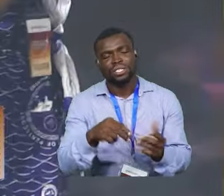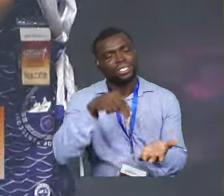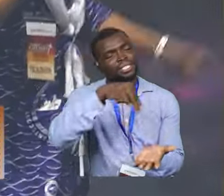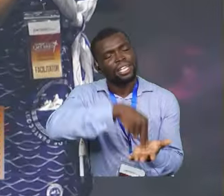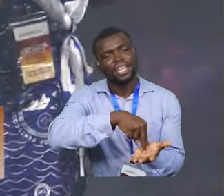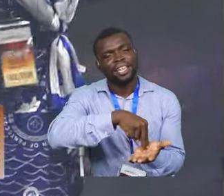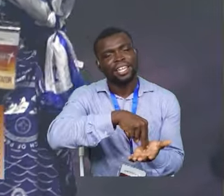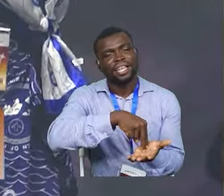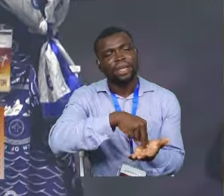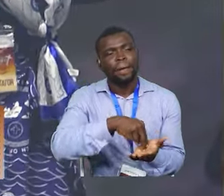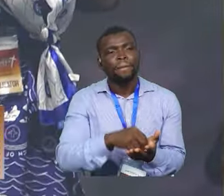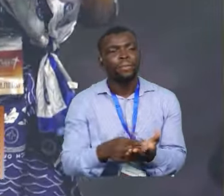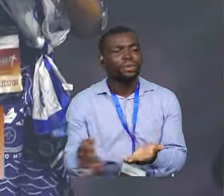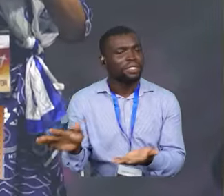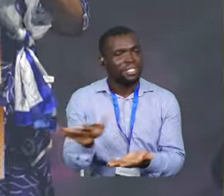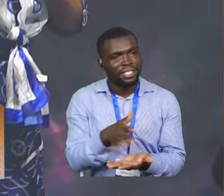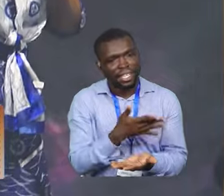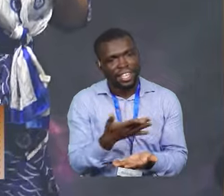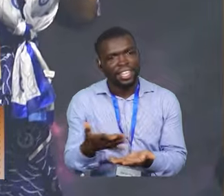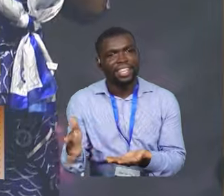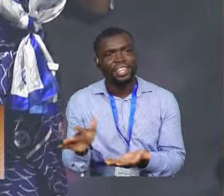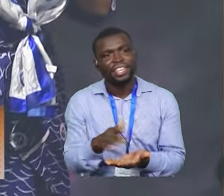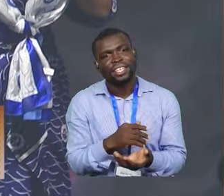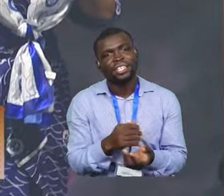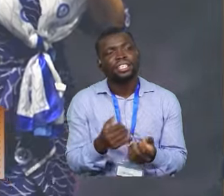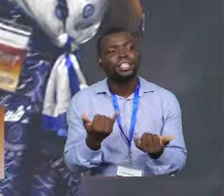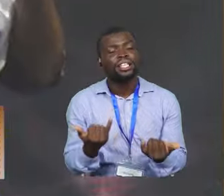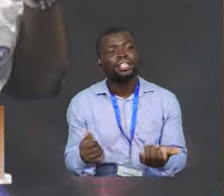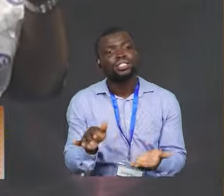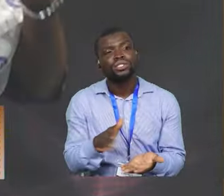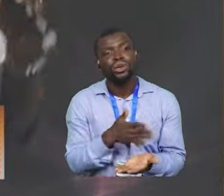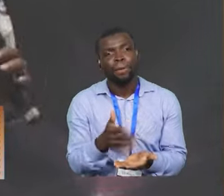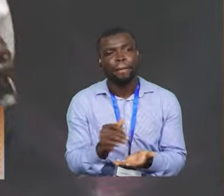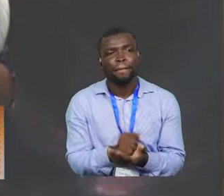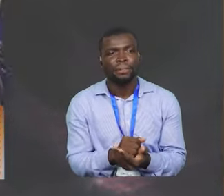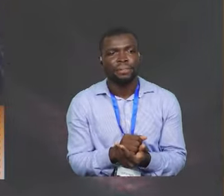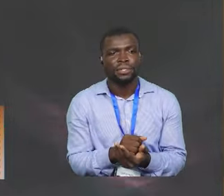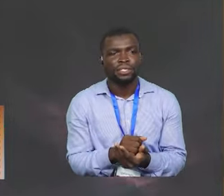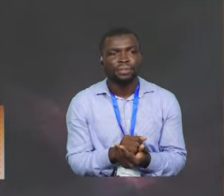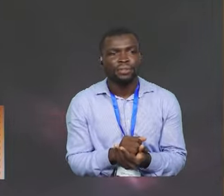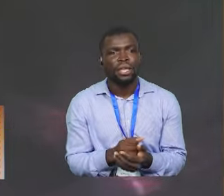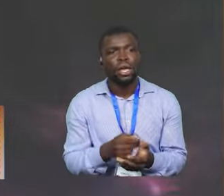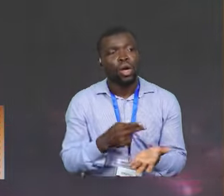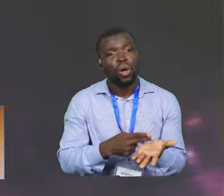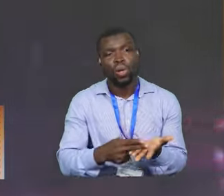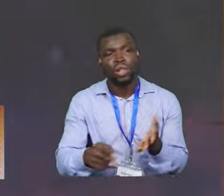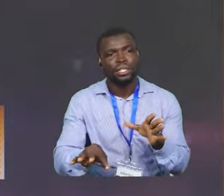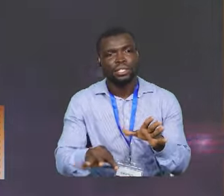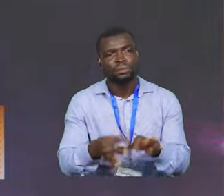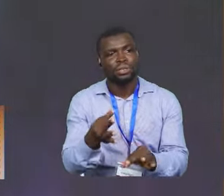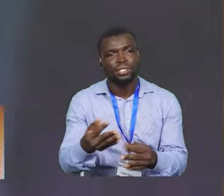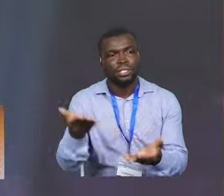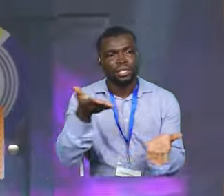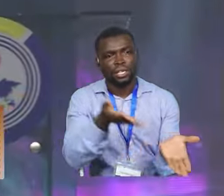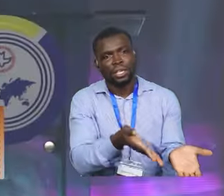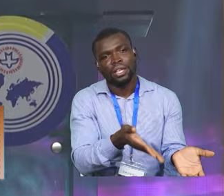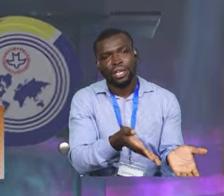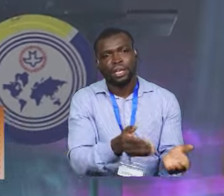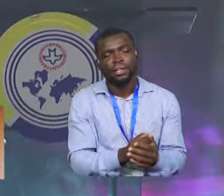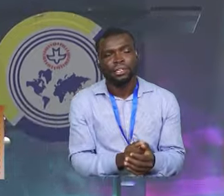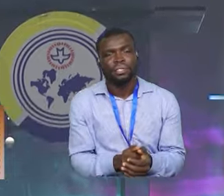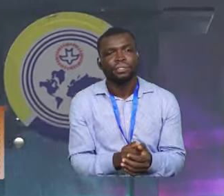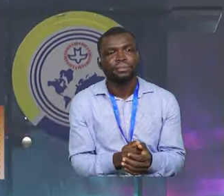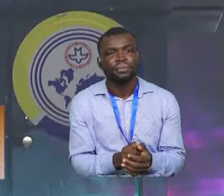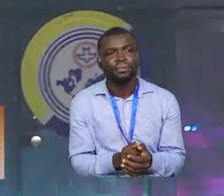stand, yeah, too sad. We are singing the song. Onyame, ungoka, program with the Holy Spirit is in here. Tumrikana, bra. Run to